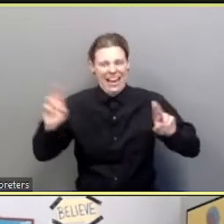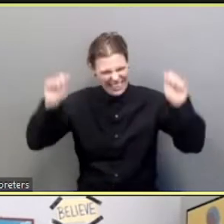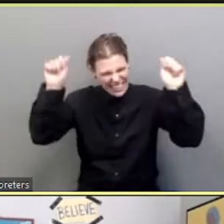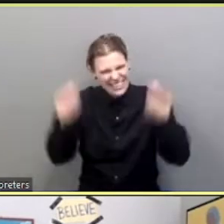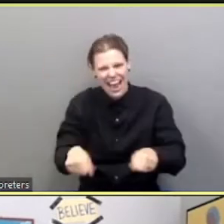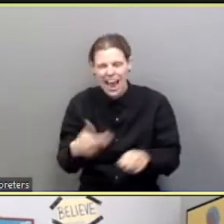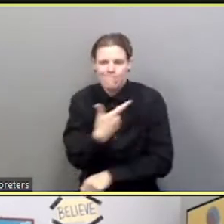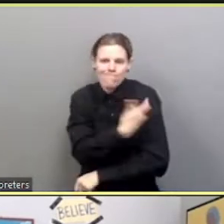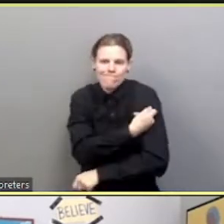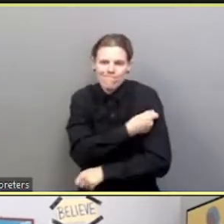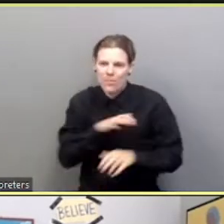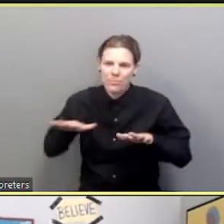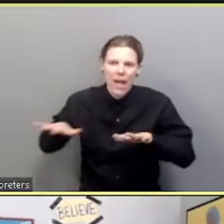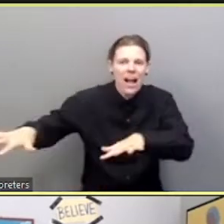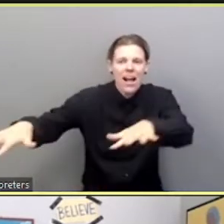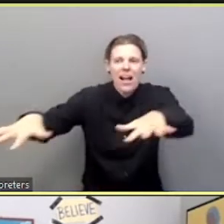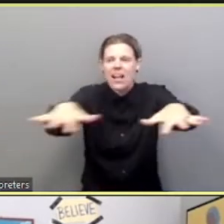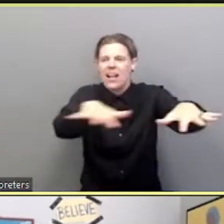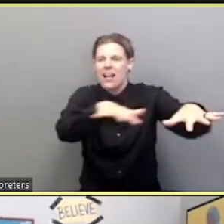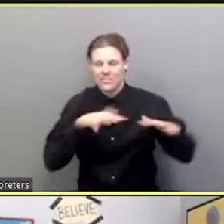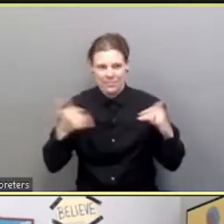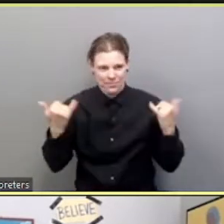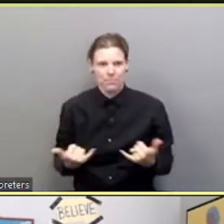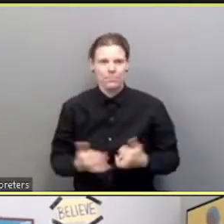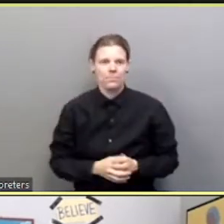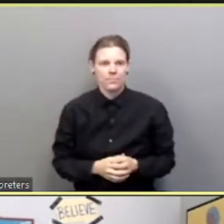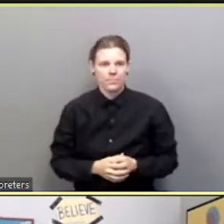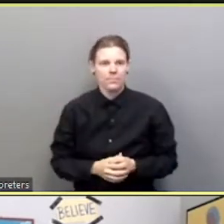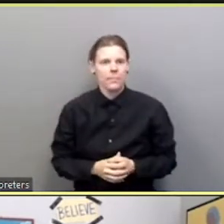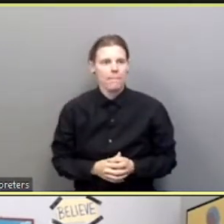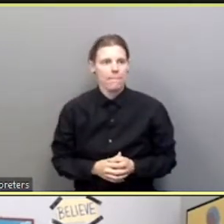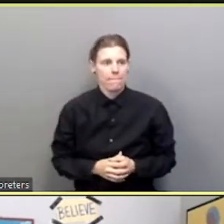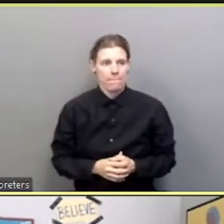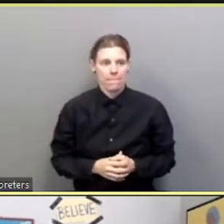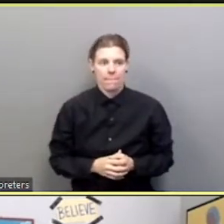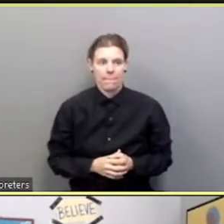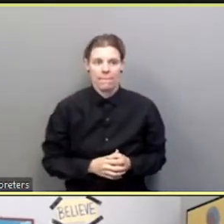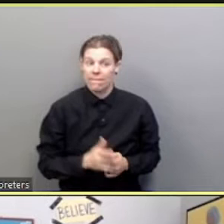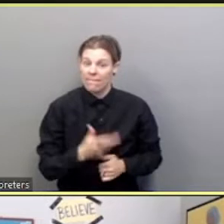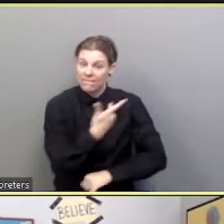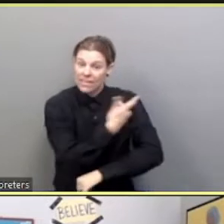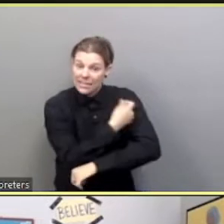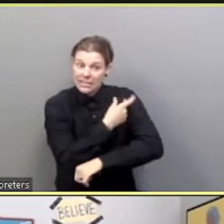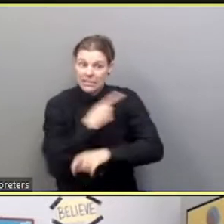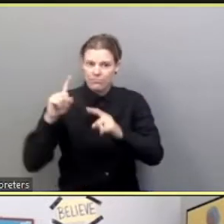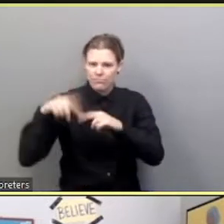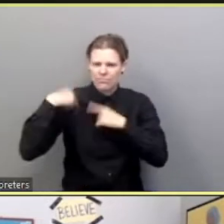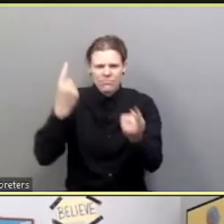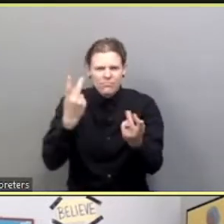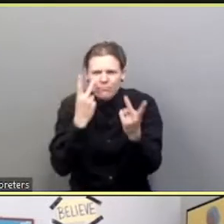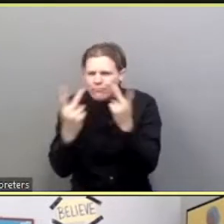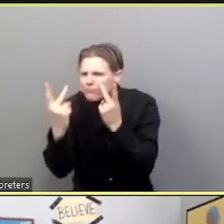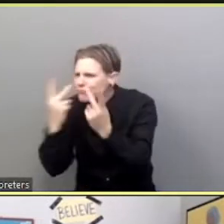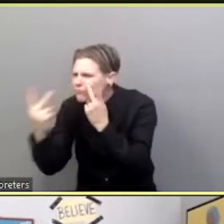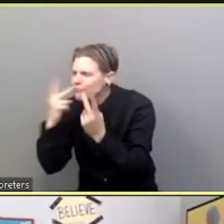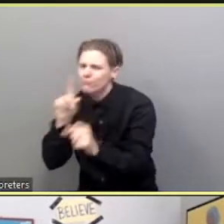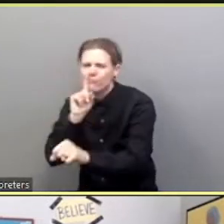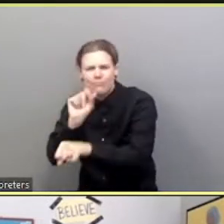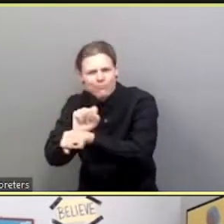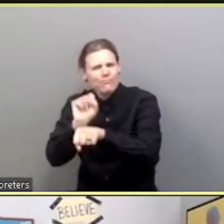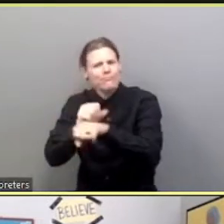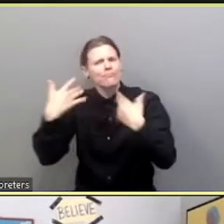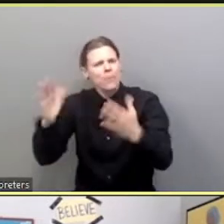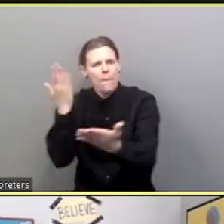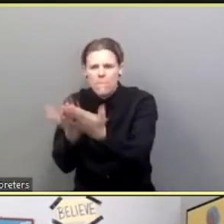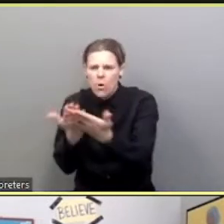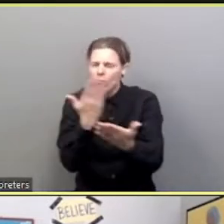The vaccines have been shown and proven to really help prevent the spread of the virus. Children can spread like COVID-19